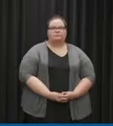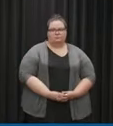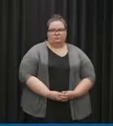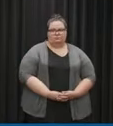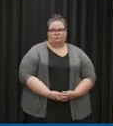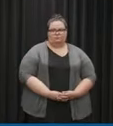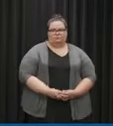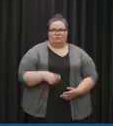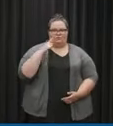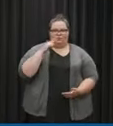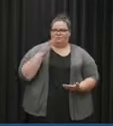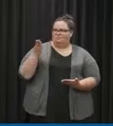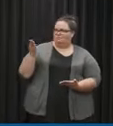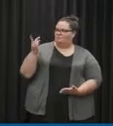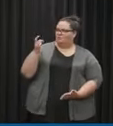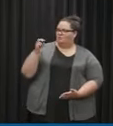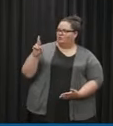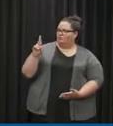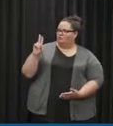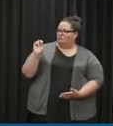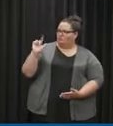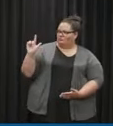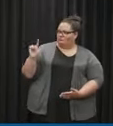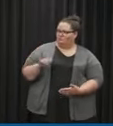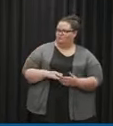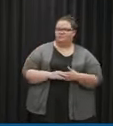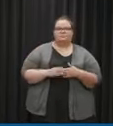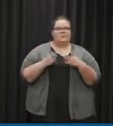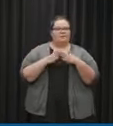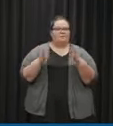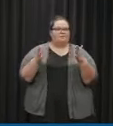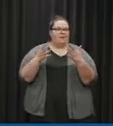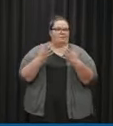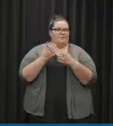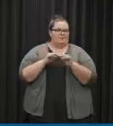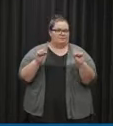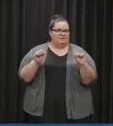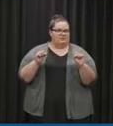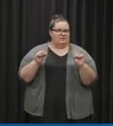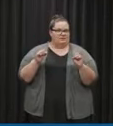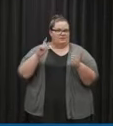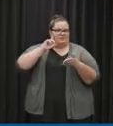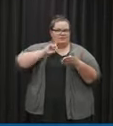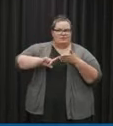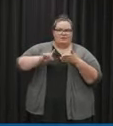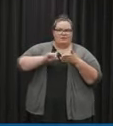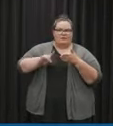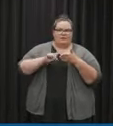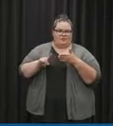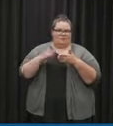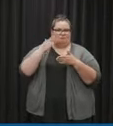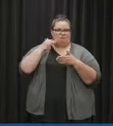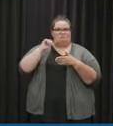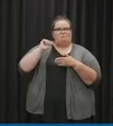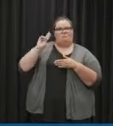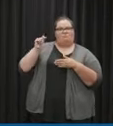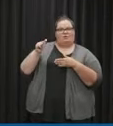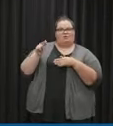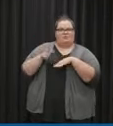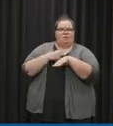Your question. Thank you. This is for Dr. Russell. Public Safety is investigating a large gathering of boats at an event on the August long